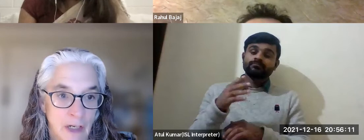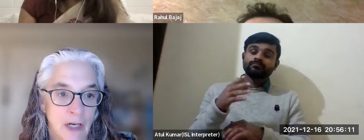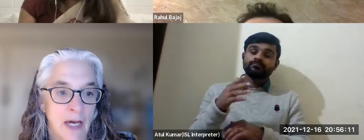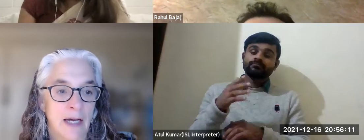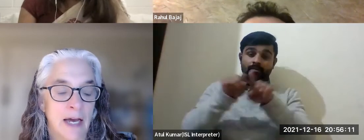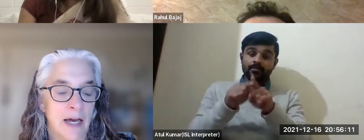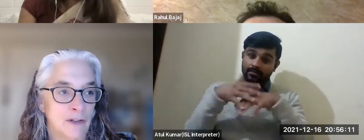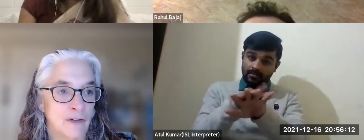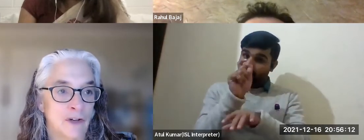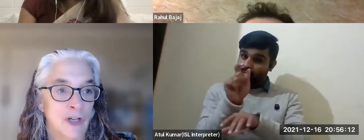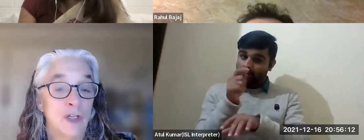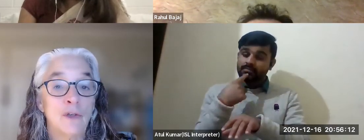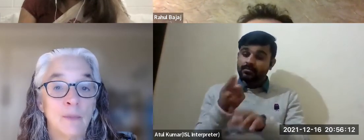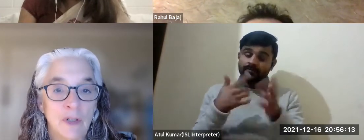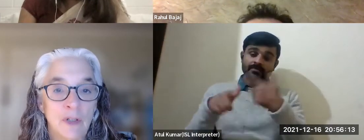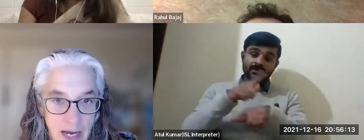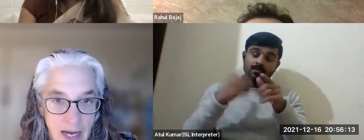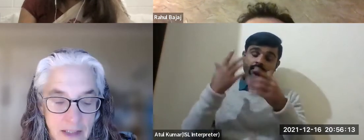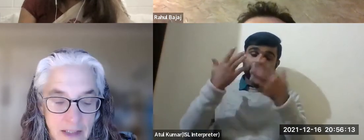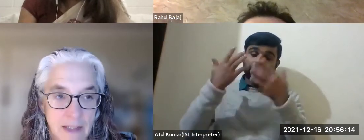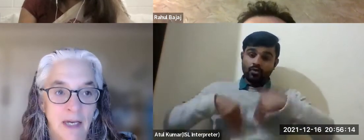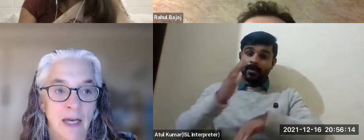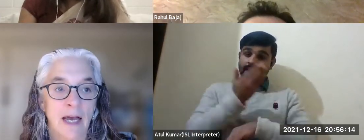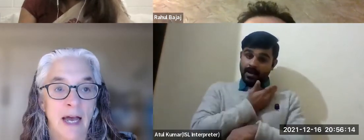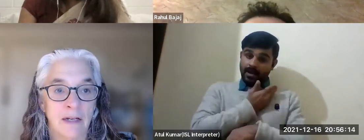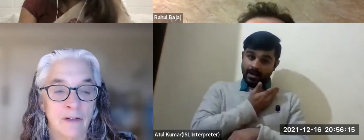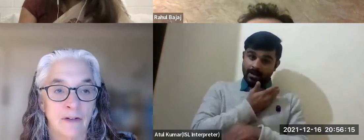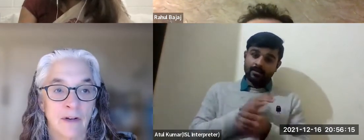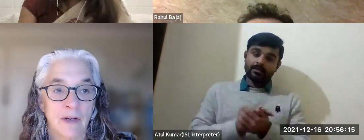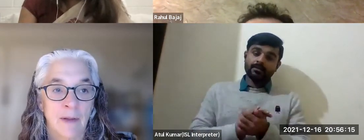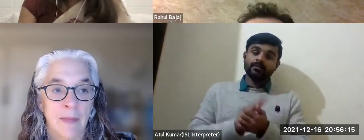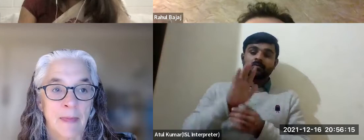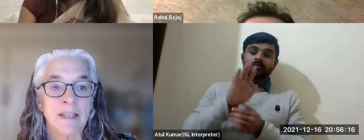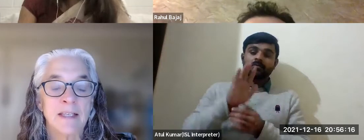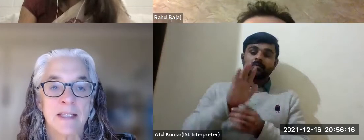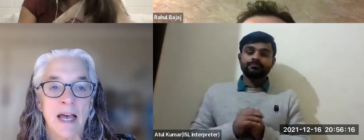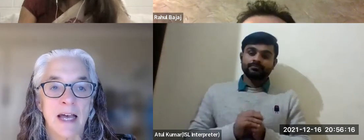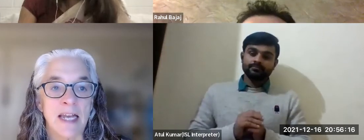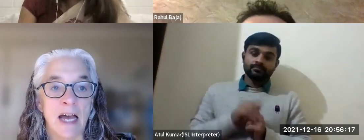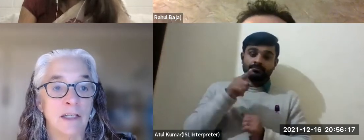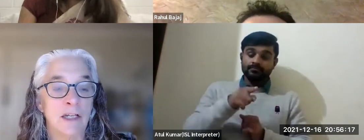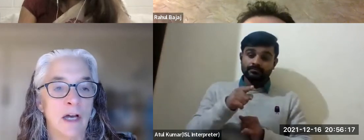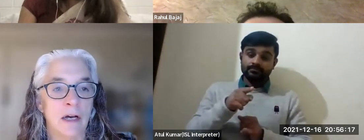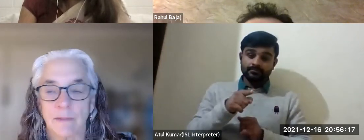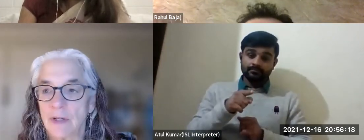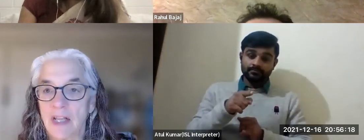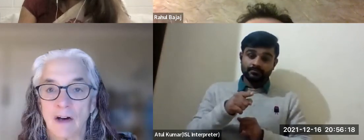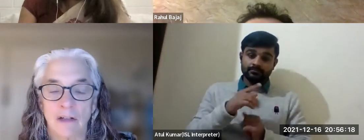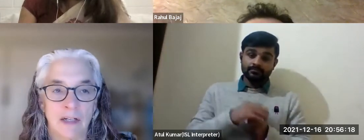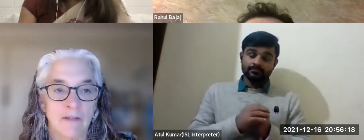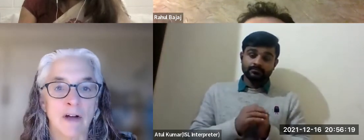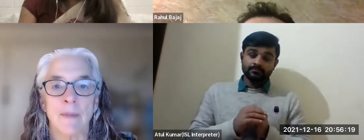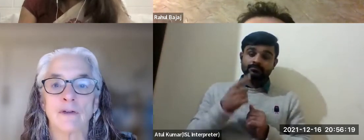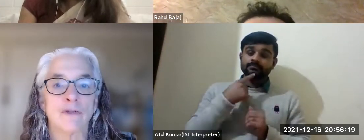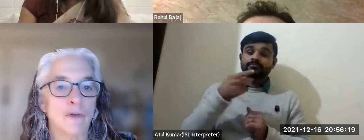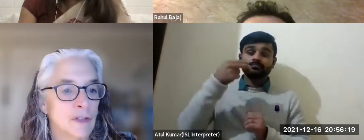inclusion and human rights, and this is an what do they call